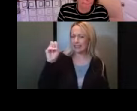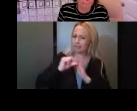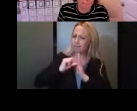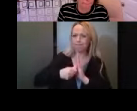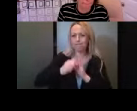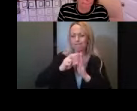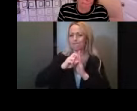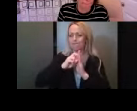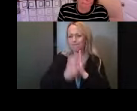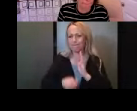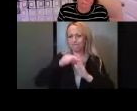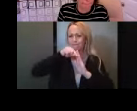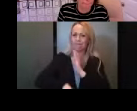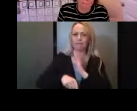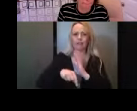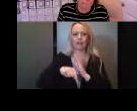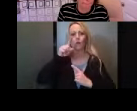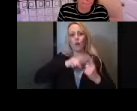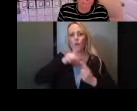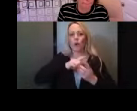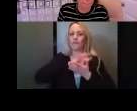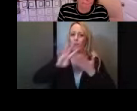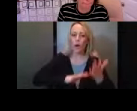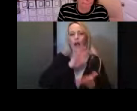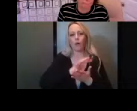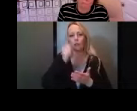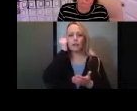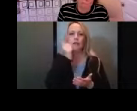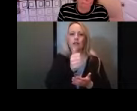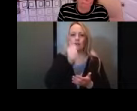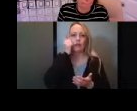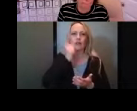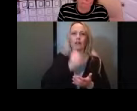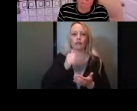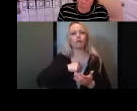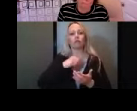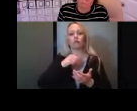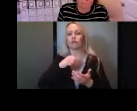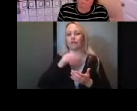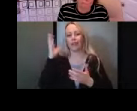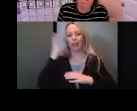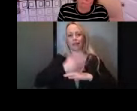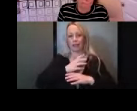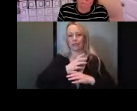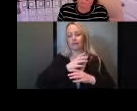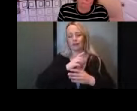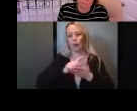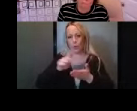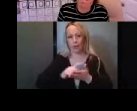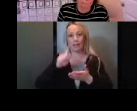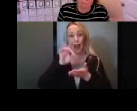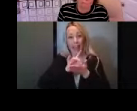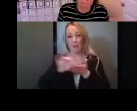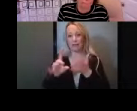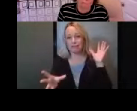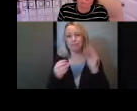of one-on-one training in the Lindemood Bell Seeing Stars curriculum. This was done 5 days a week for 8 weeks. So this is